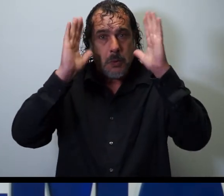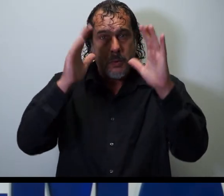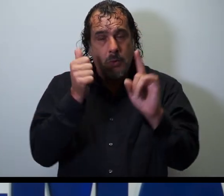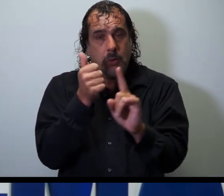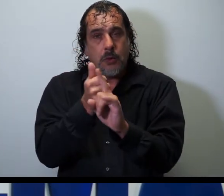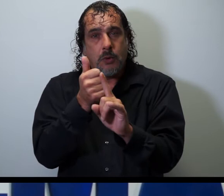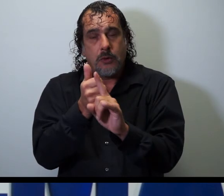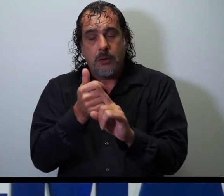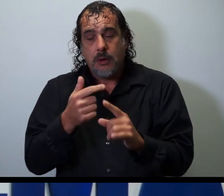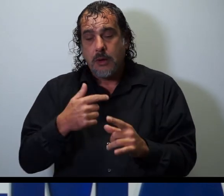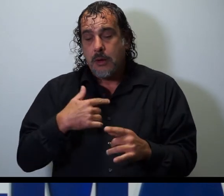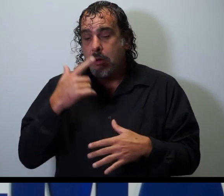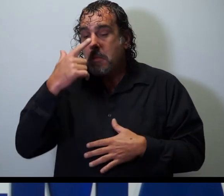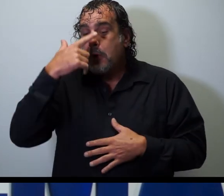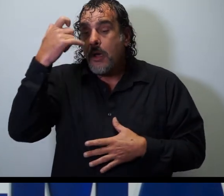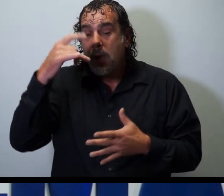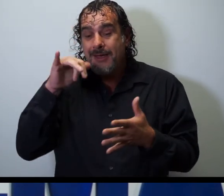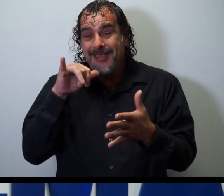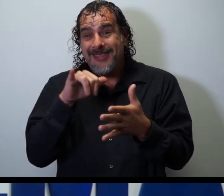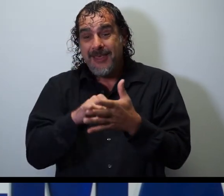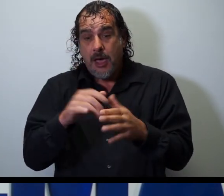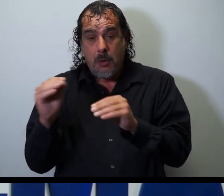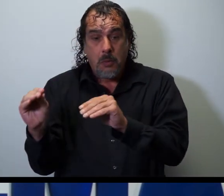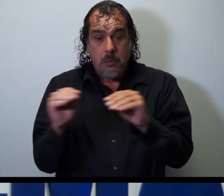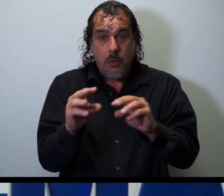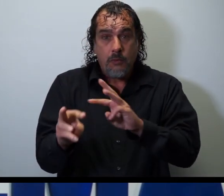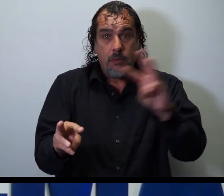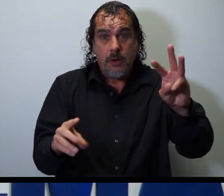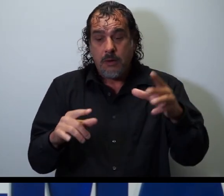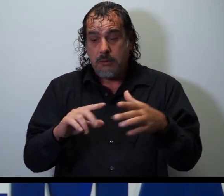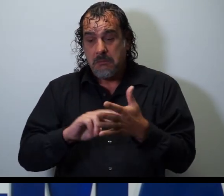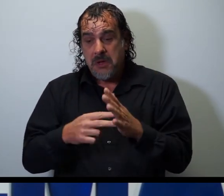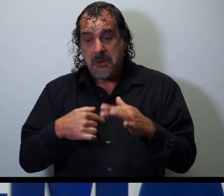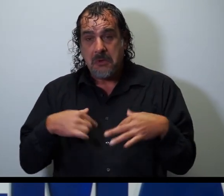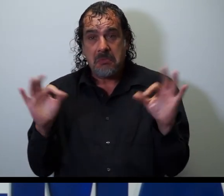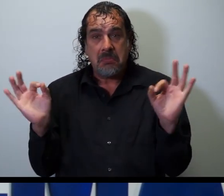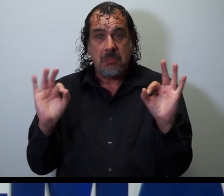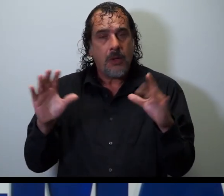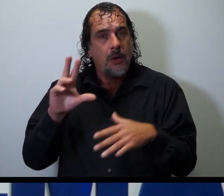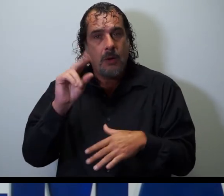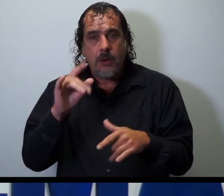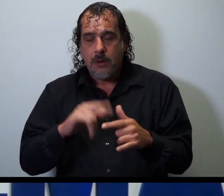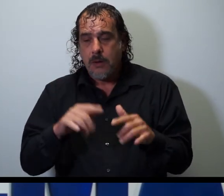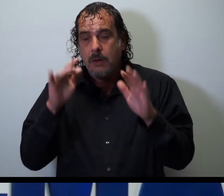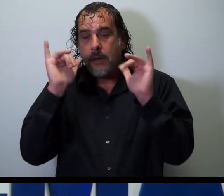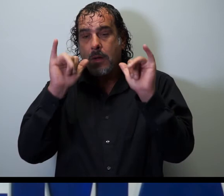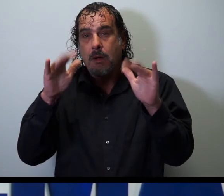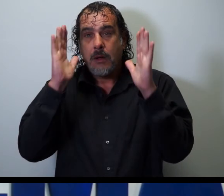alert. Just because this system is moving over to our west does not mean that we're going to have effects.